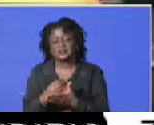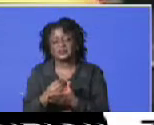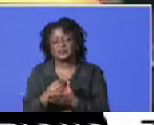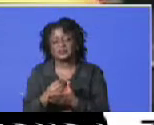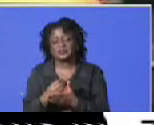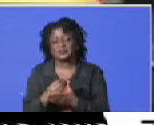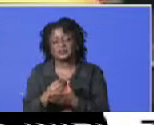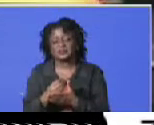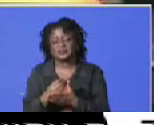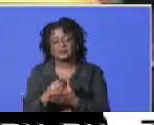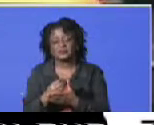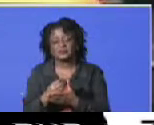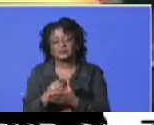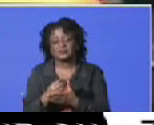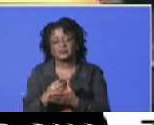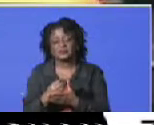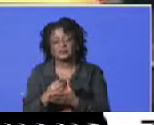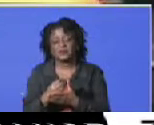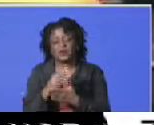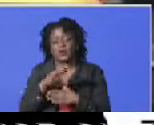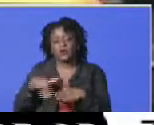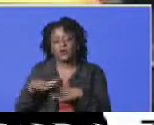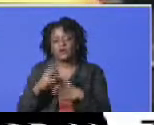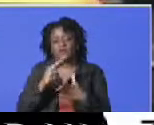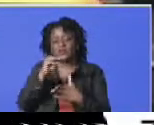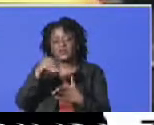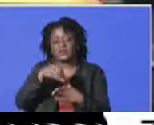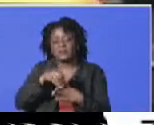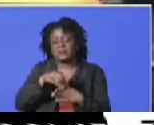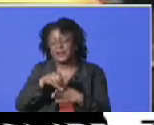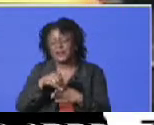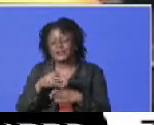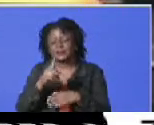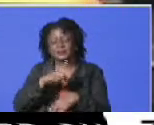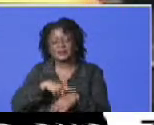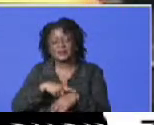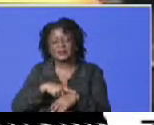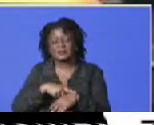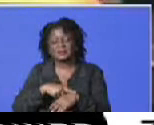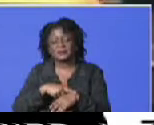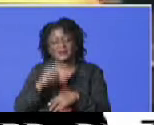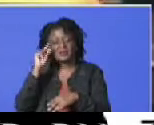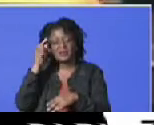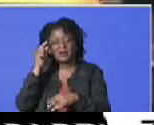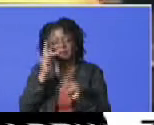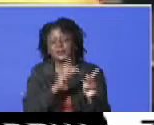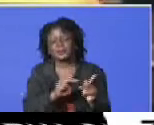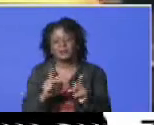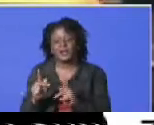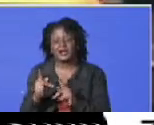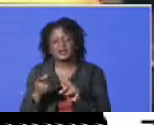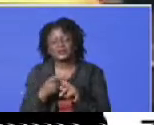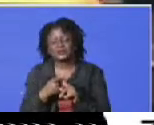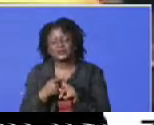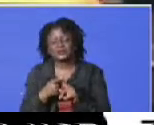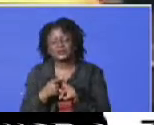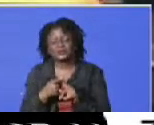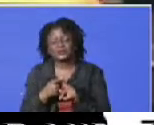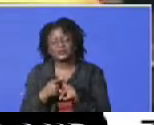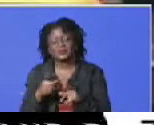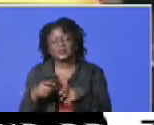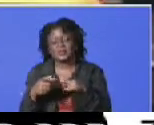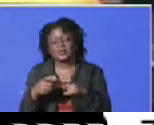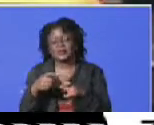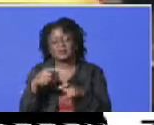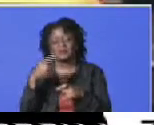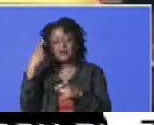Over the medium term, it is the intent of the government to further rationalize these entities. The